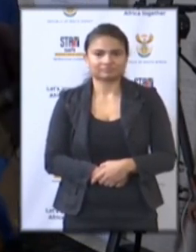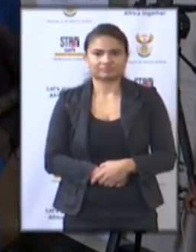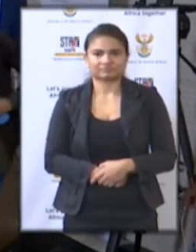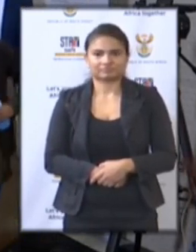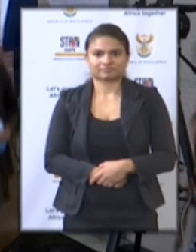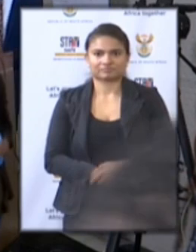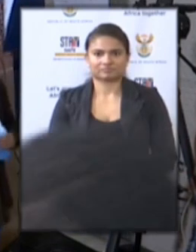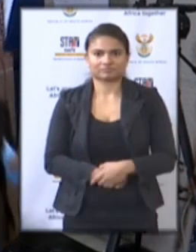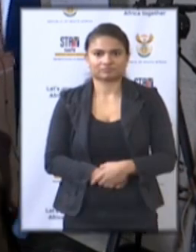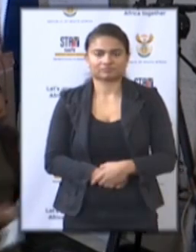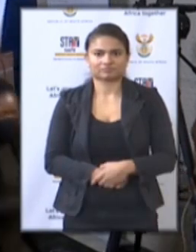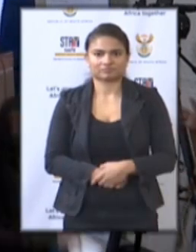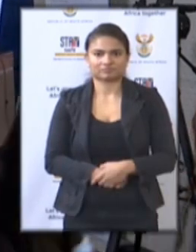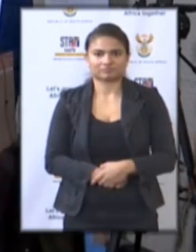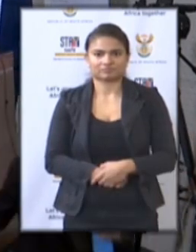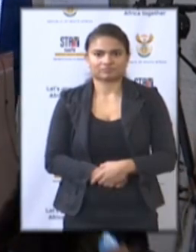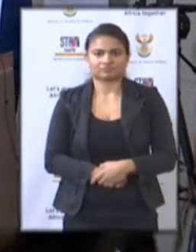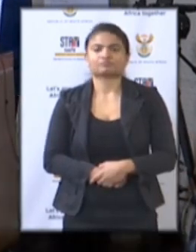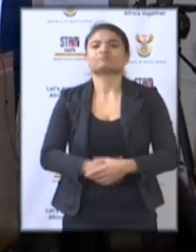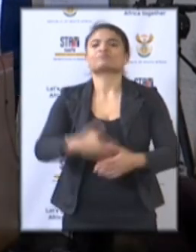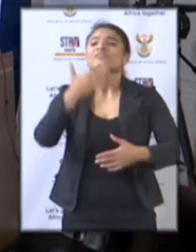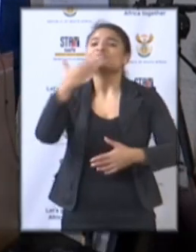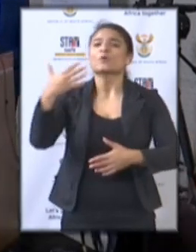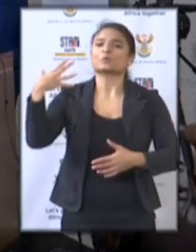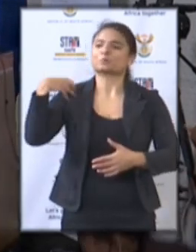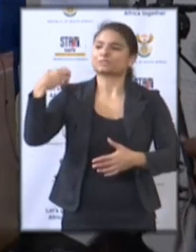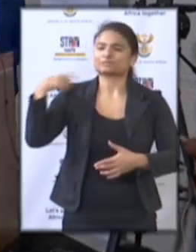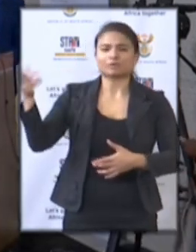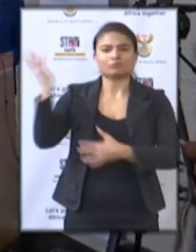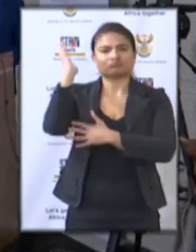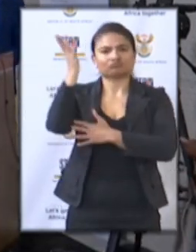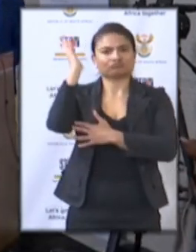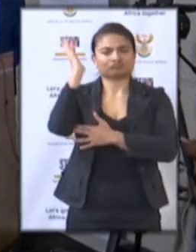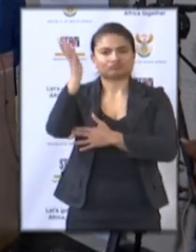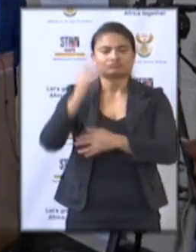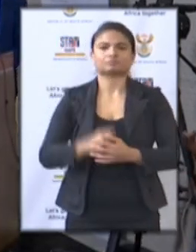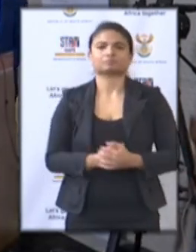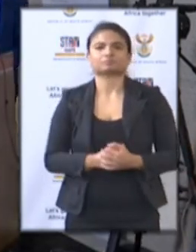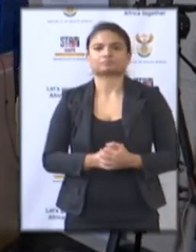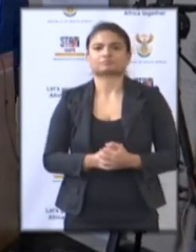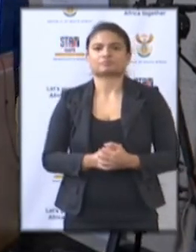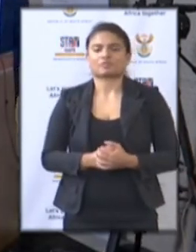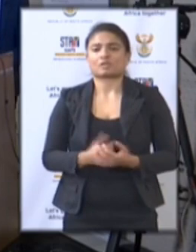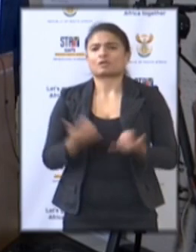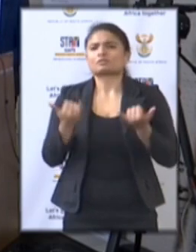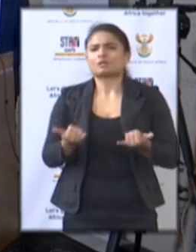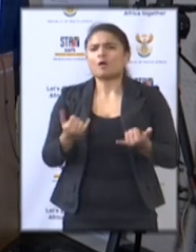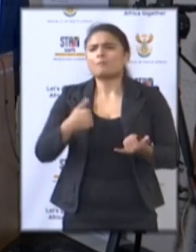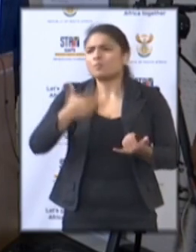Thank you very much, Minister. As per your request, let me remind